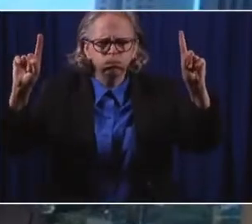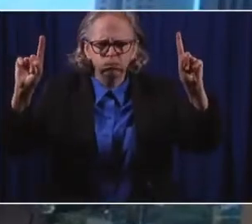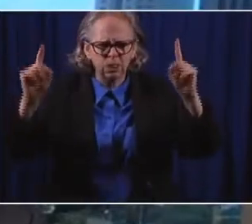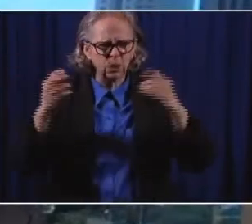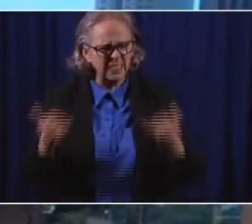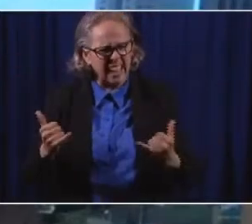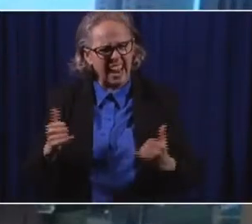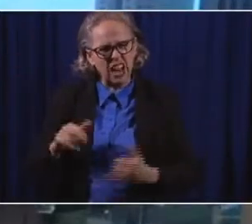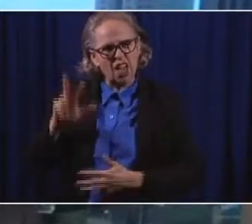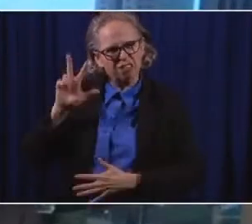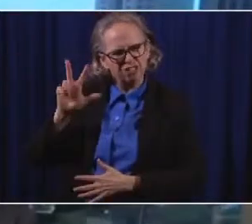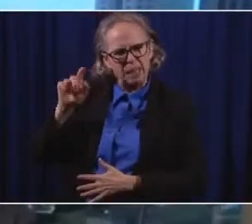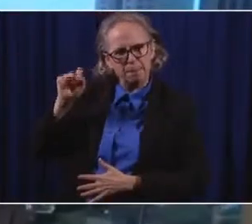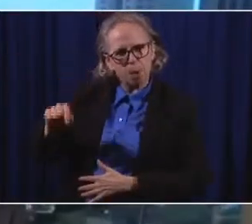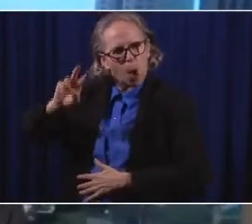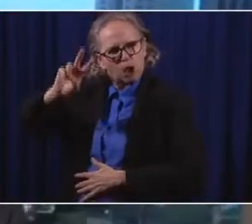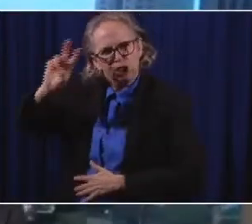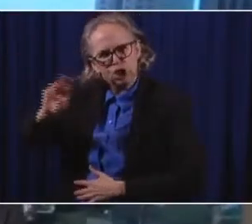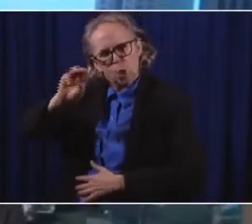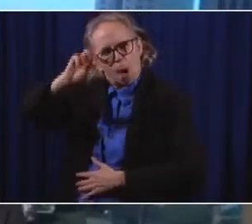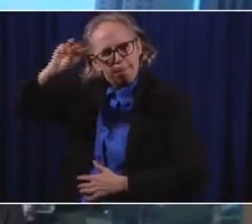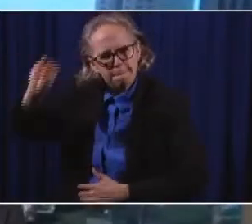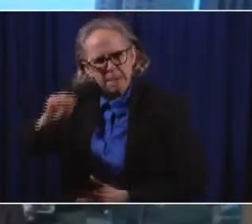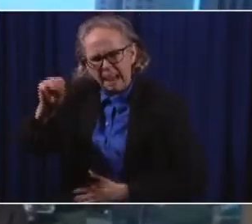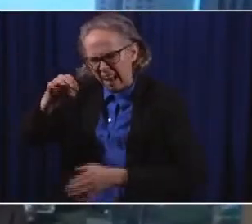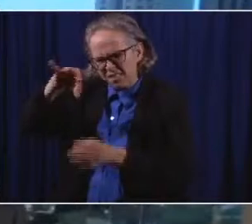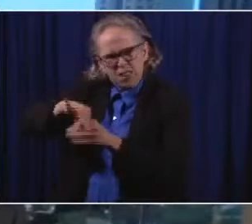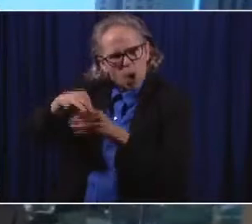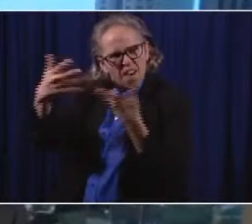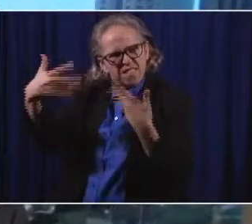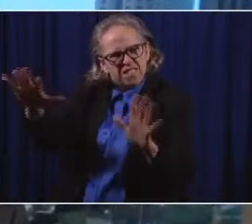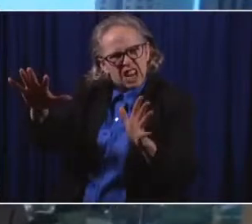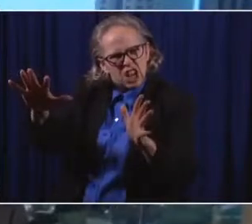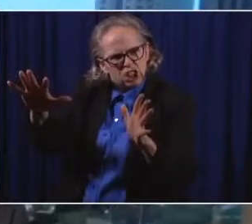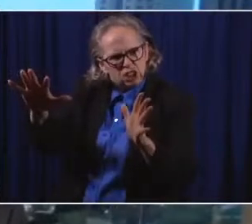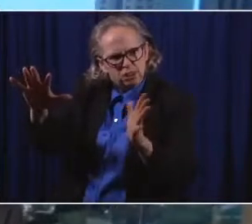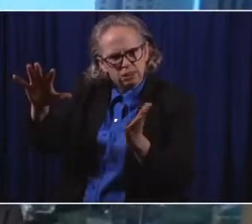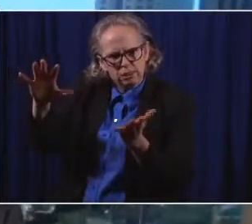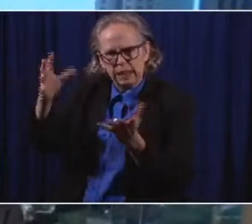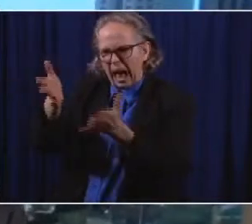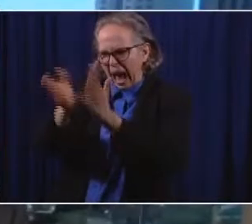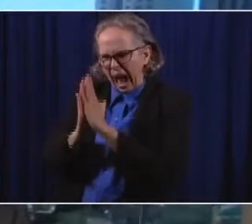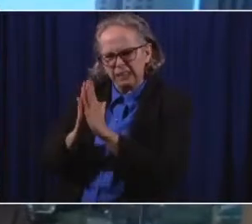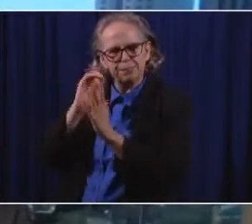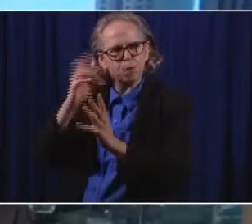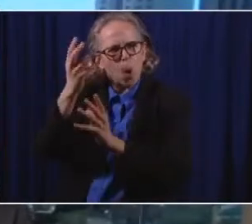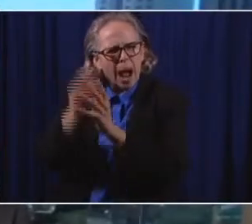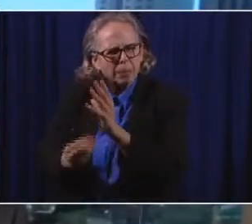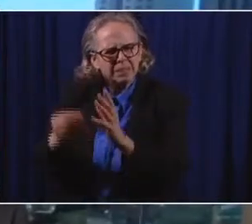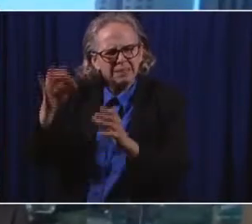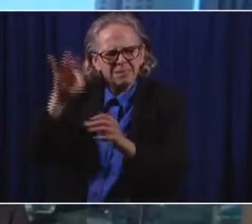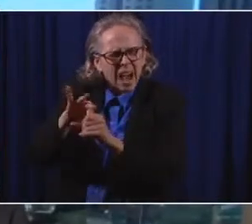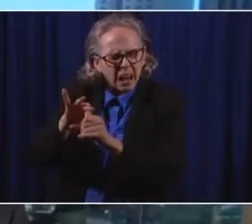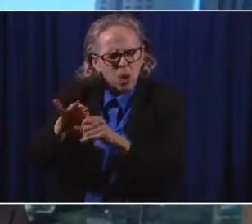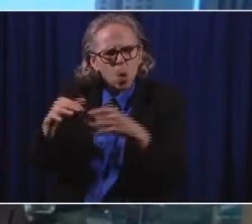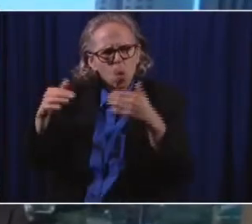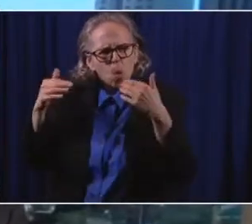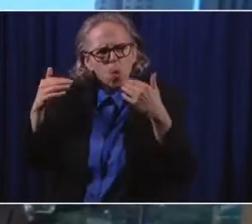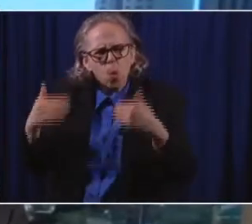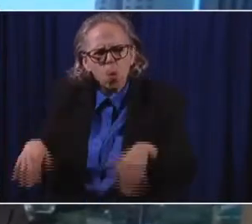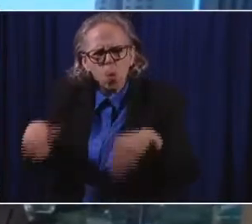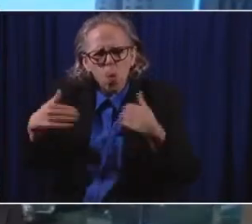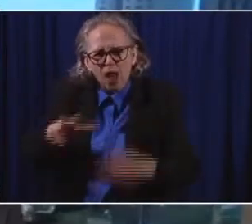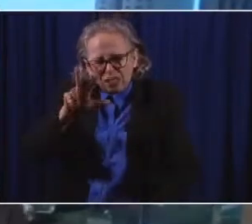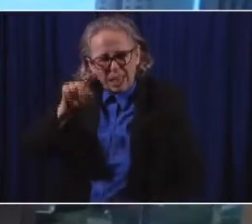3.2 million voters have already requested an absentee ballot. 3.2 million Ohioans have already requested an absentee ballot. Now contrast that to